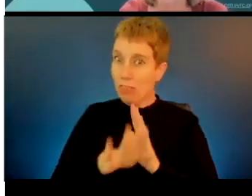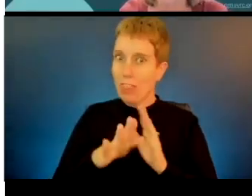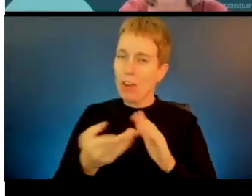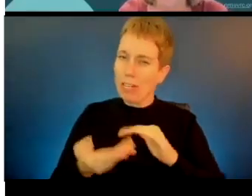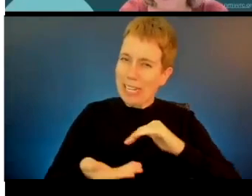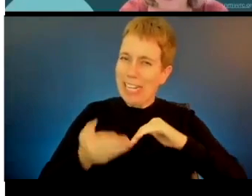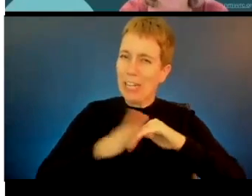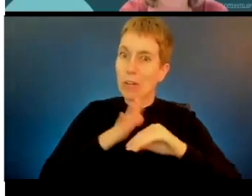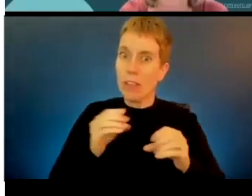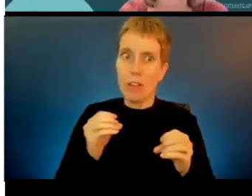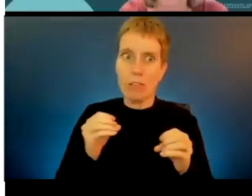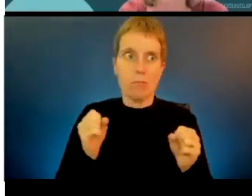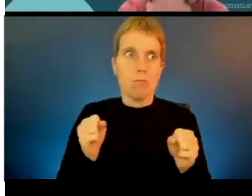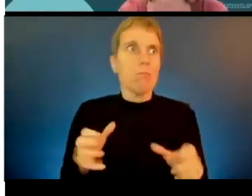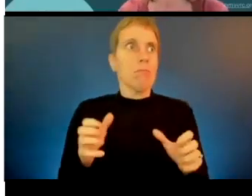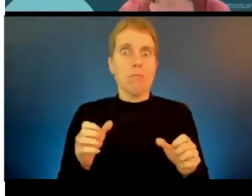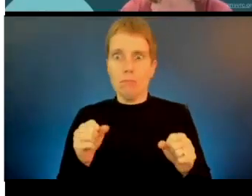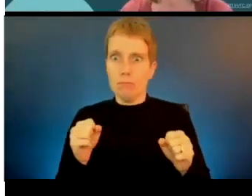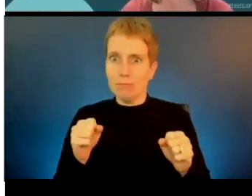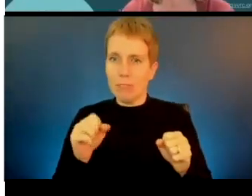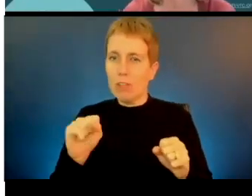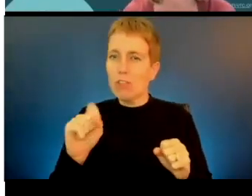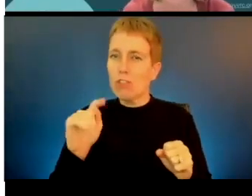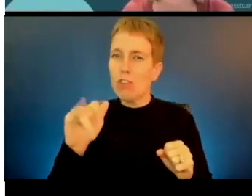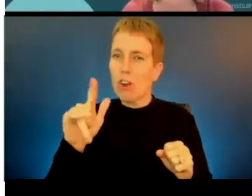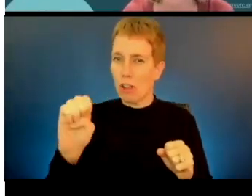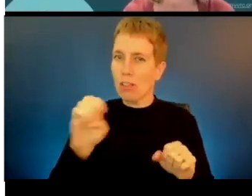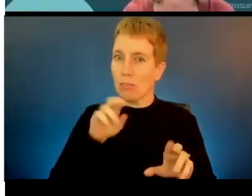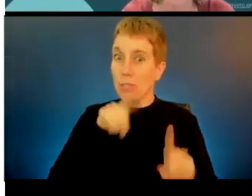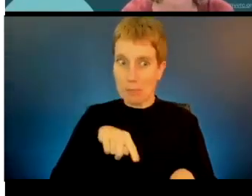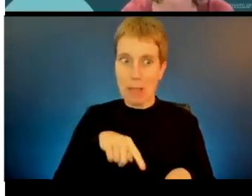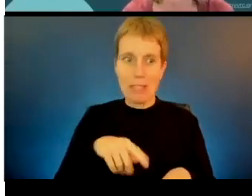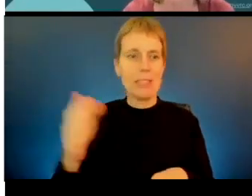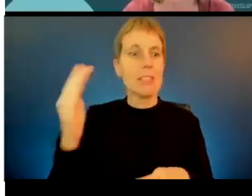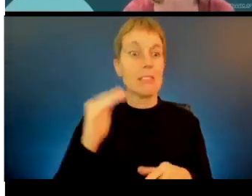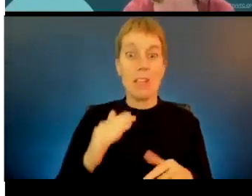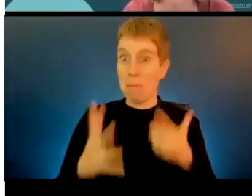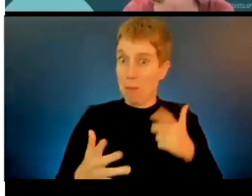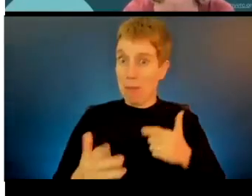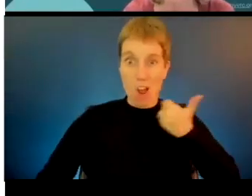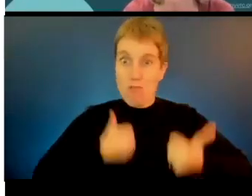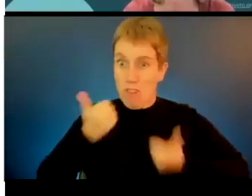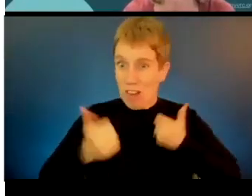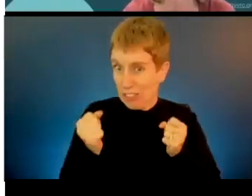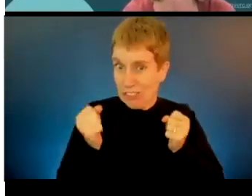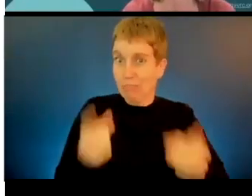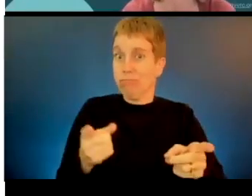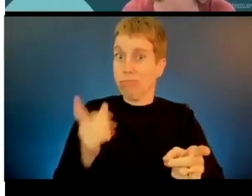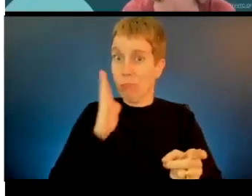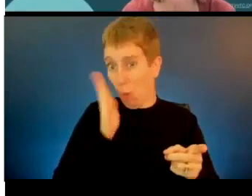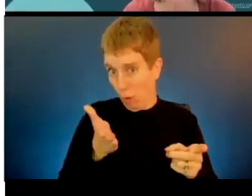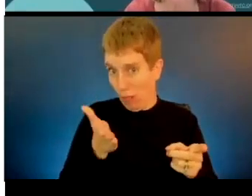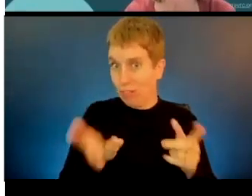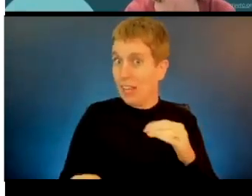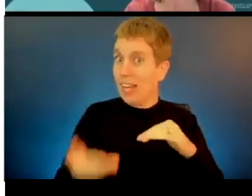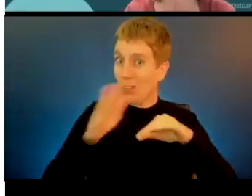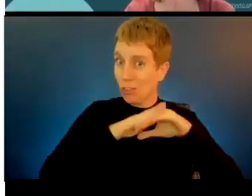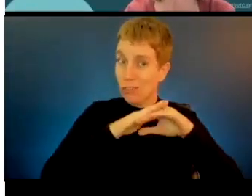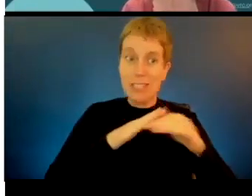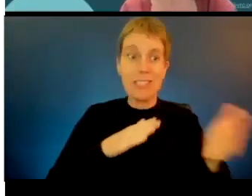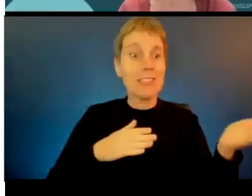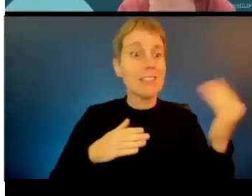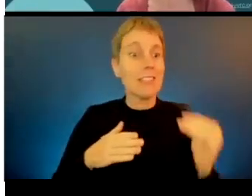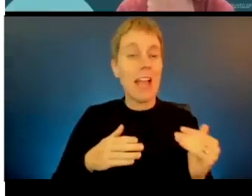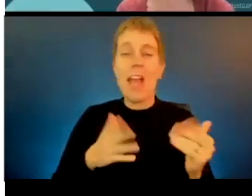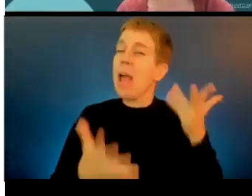or aggressive outbursts. We also may see regression. So a child, for example, a toddler who had been able to sleep in their own